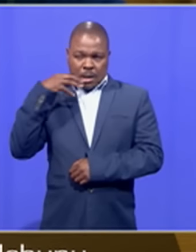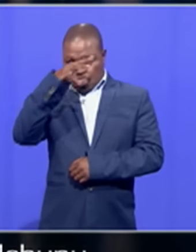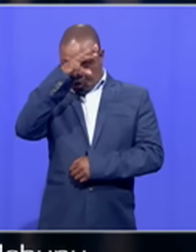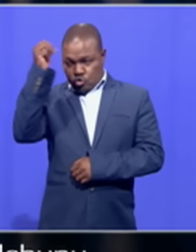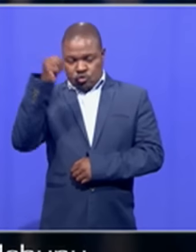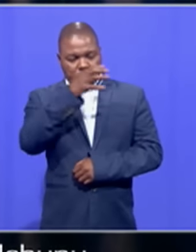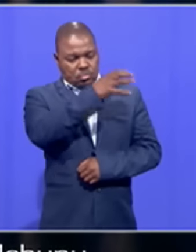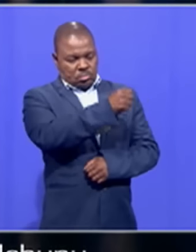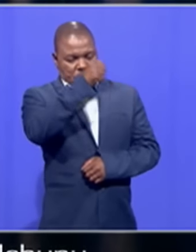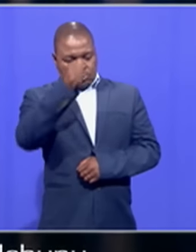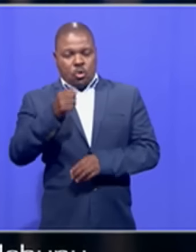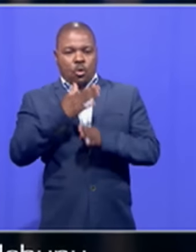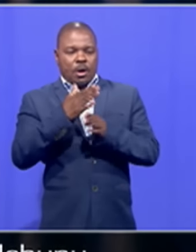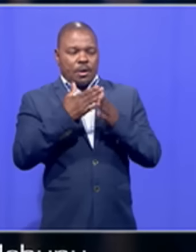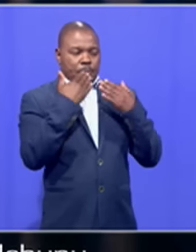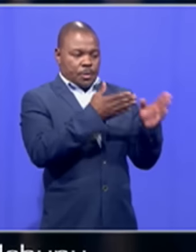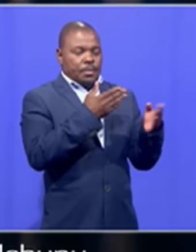a gagwe.